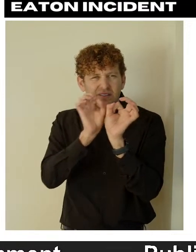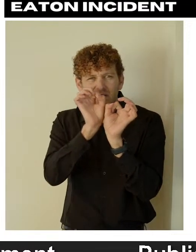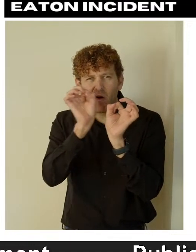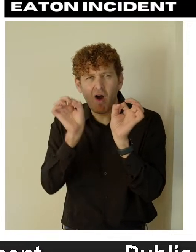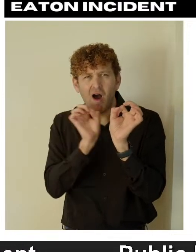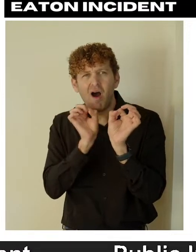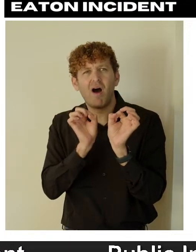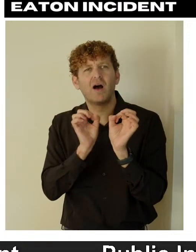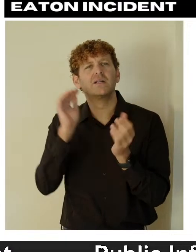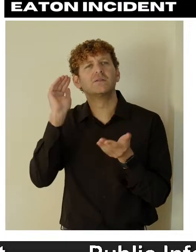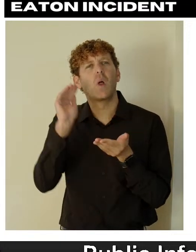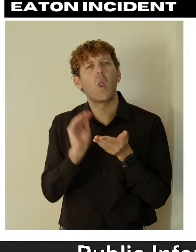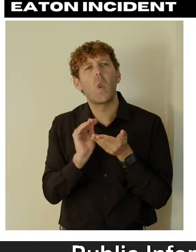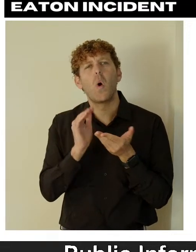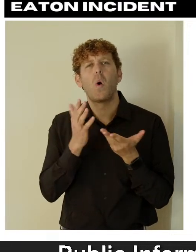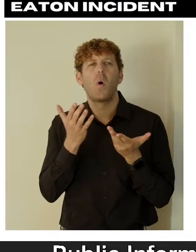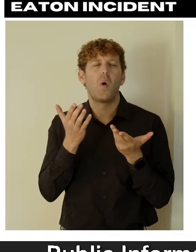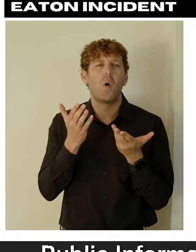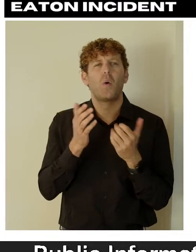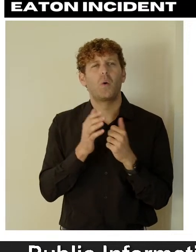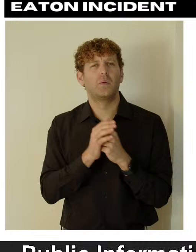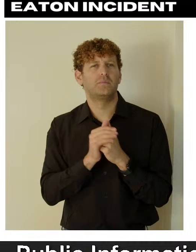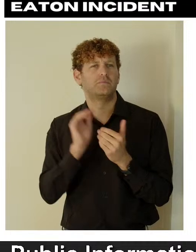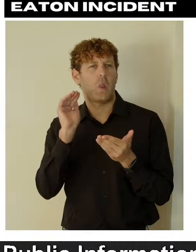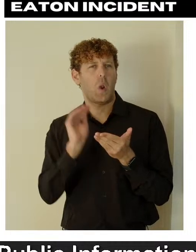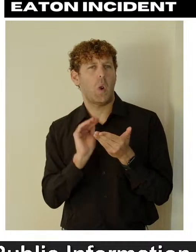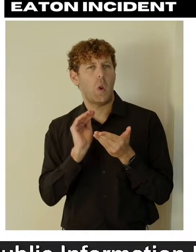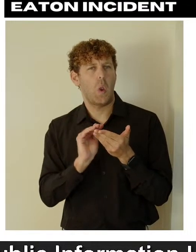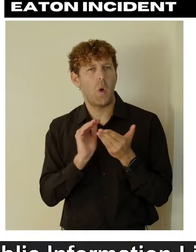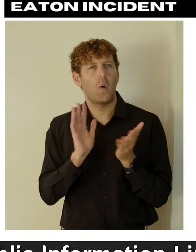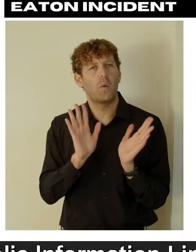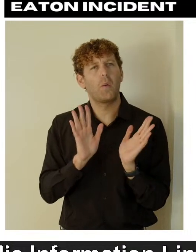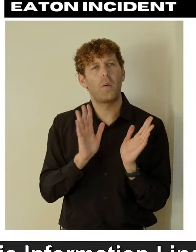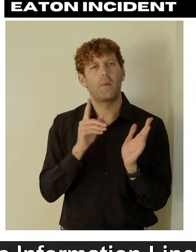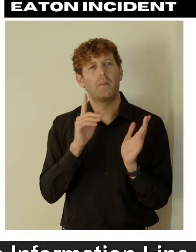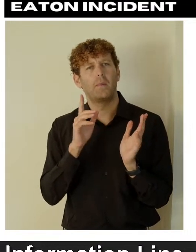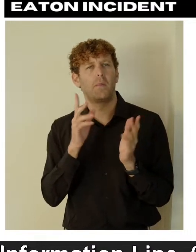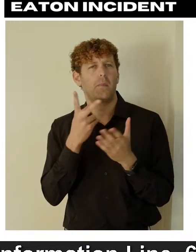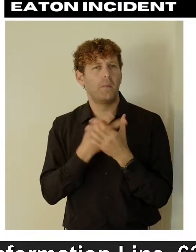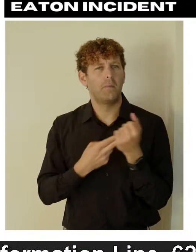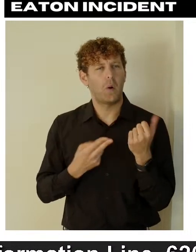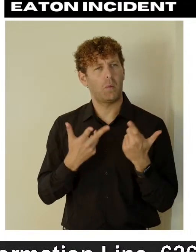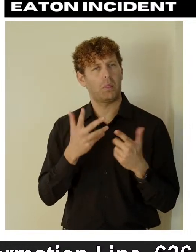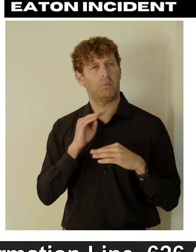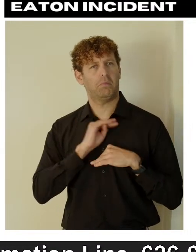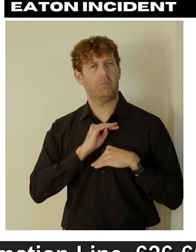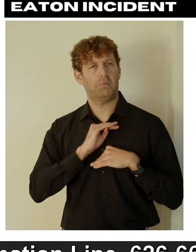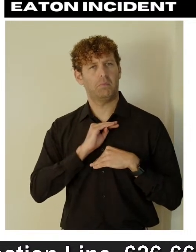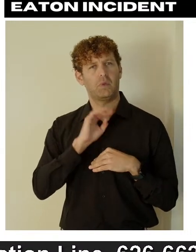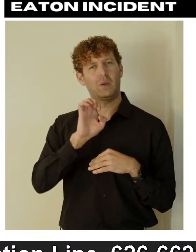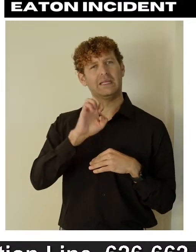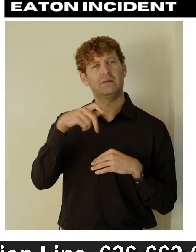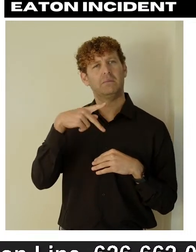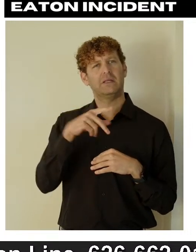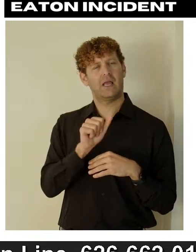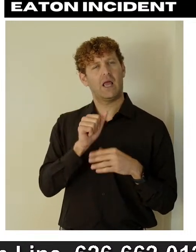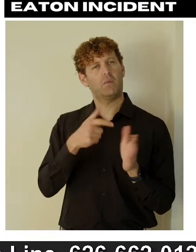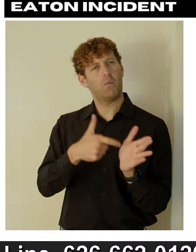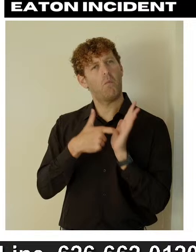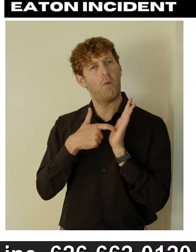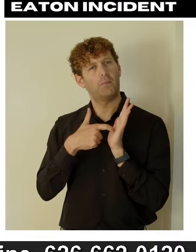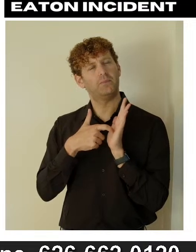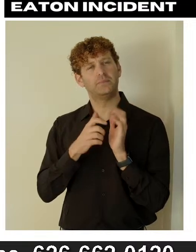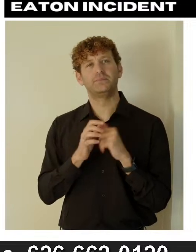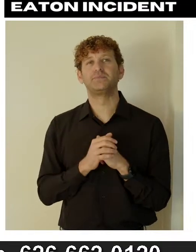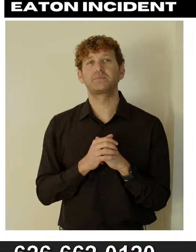low-cost sensors from Purple Air or Clarity. Both of those are meeting the EPA criteria standards for being put on the web.